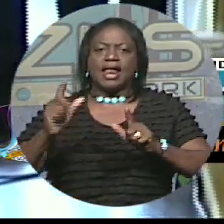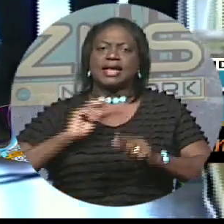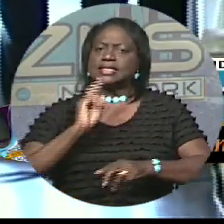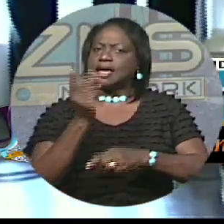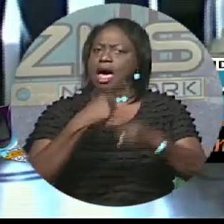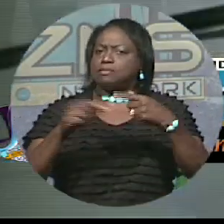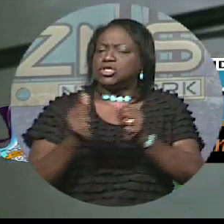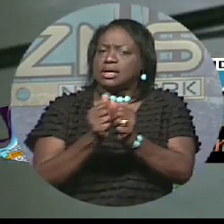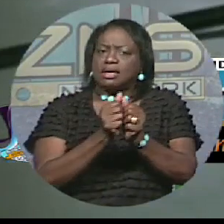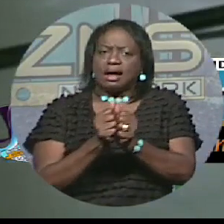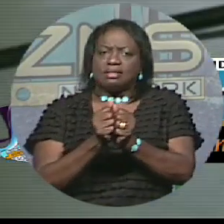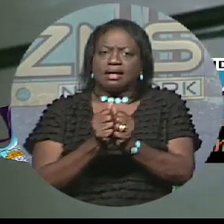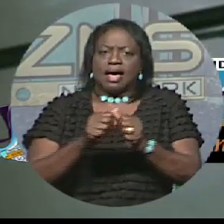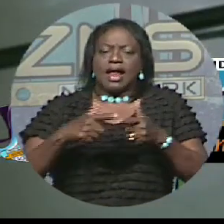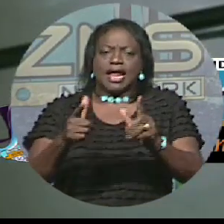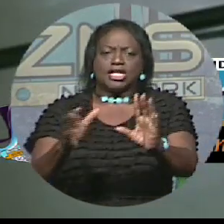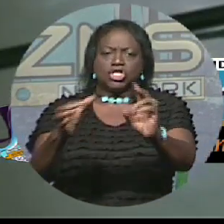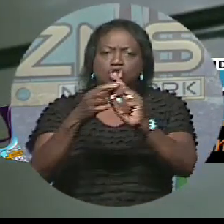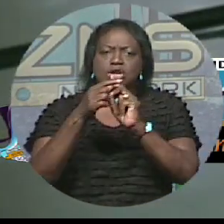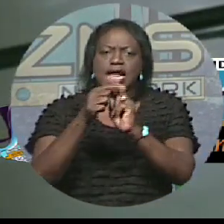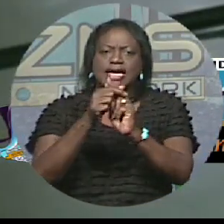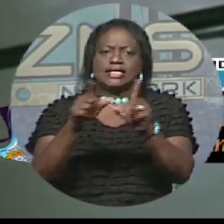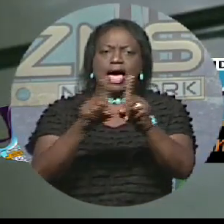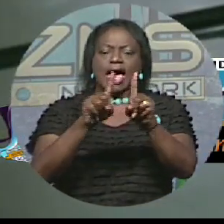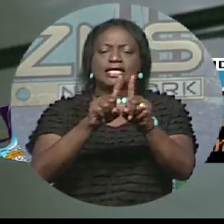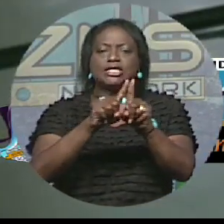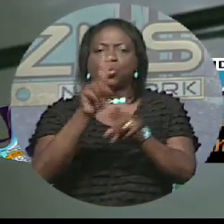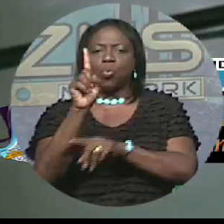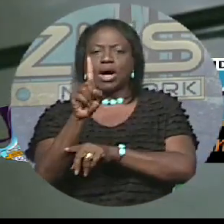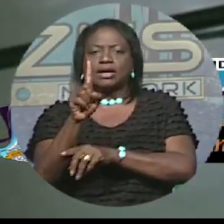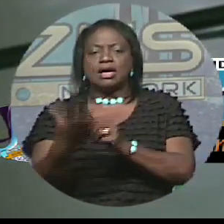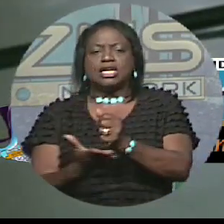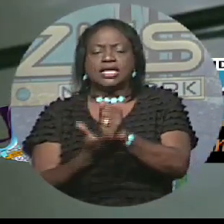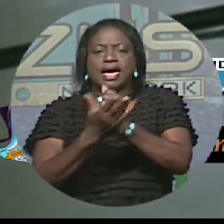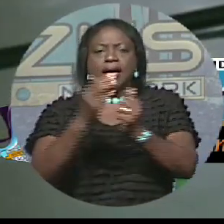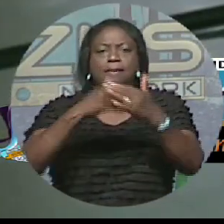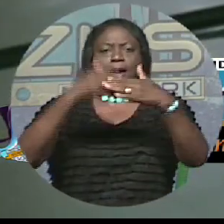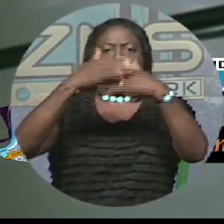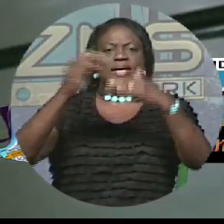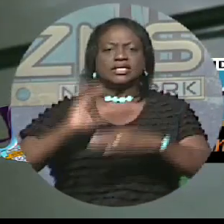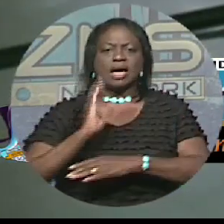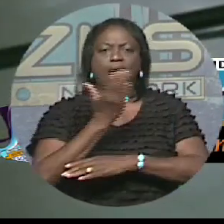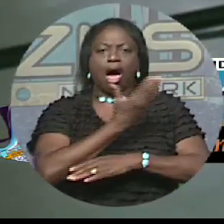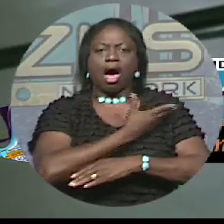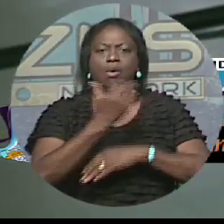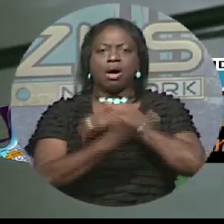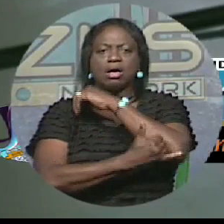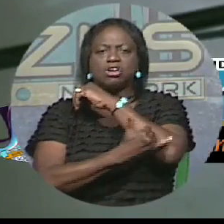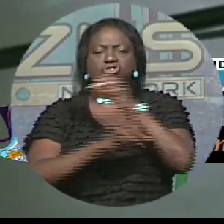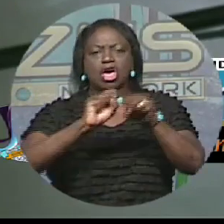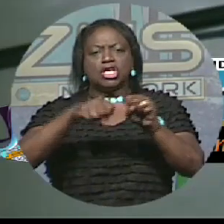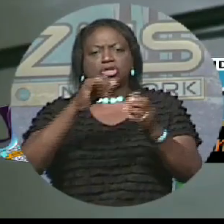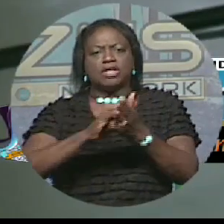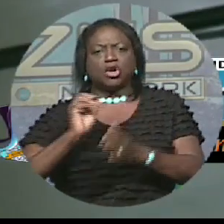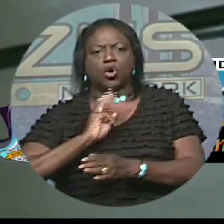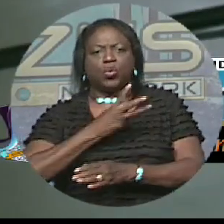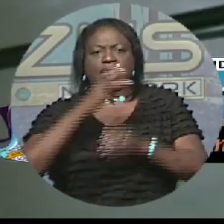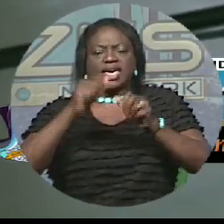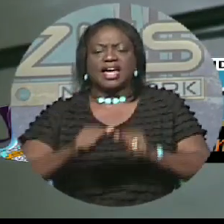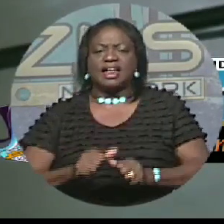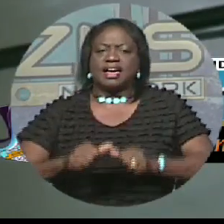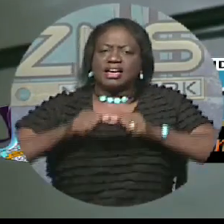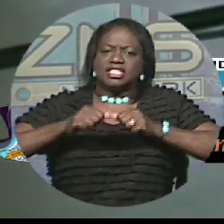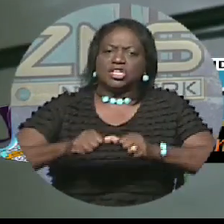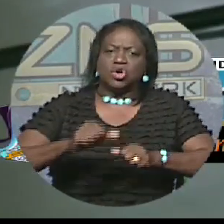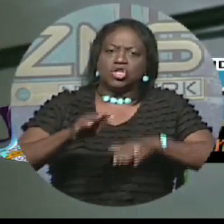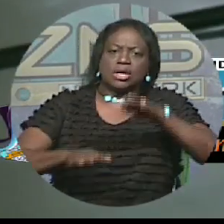come together, let us unite as one to help build our country so that we can continue to march